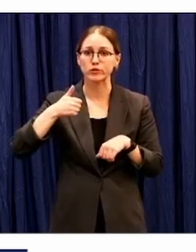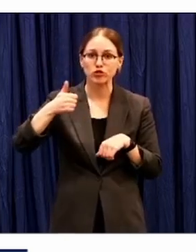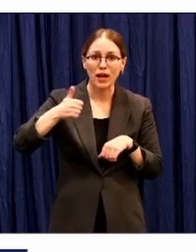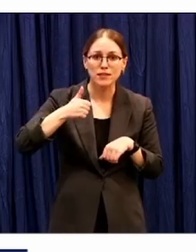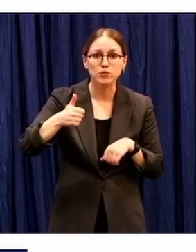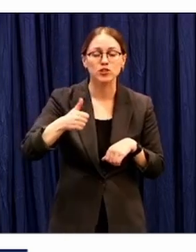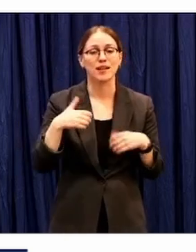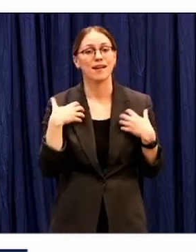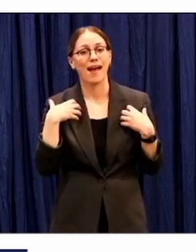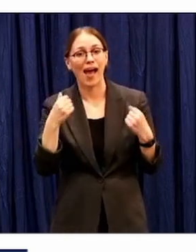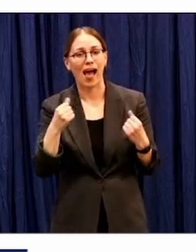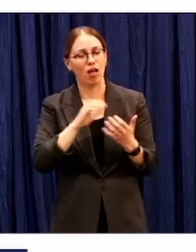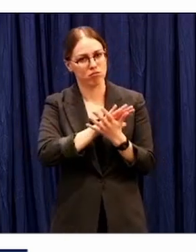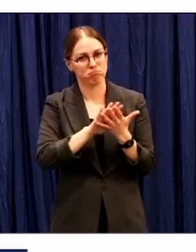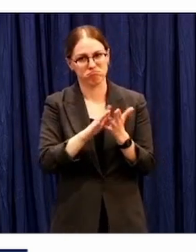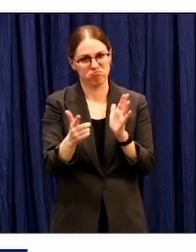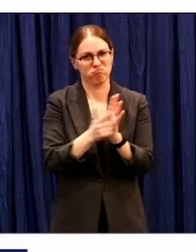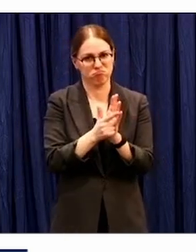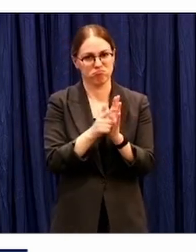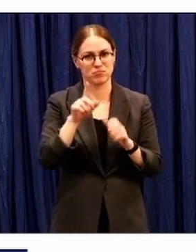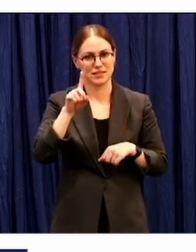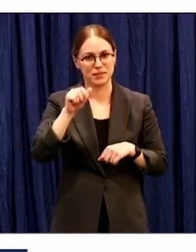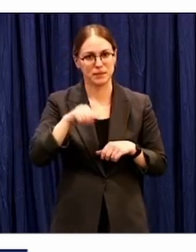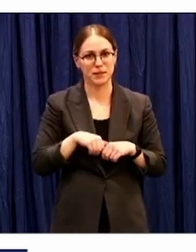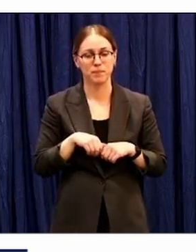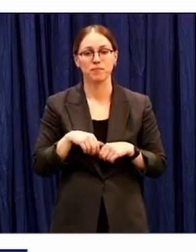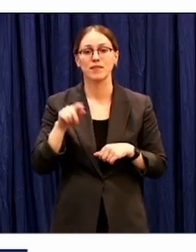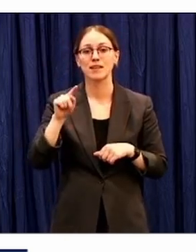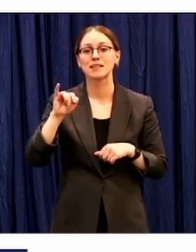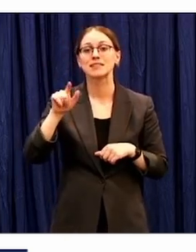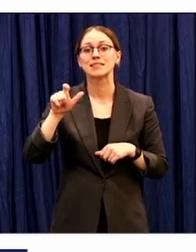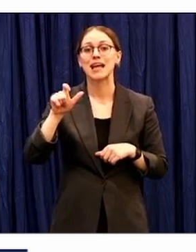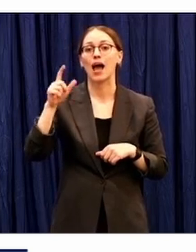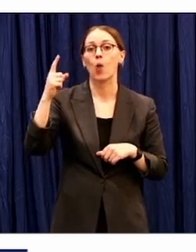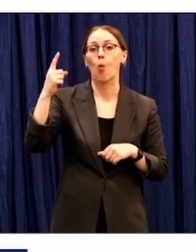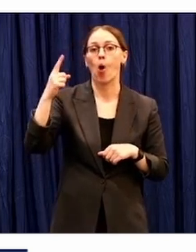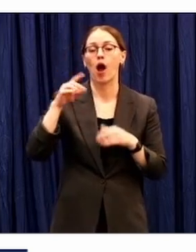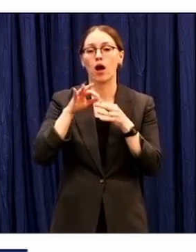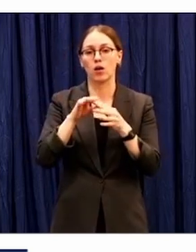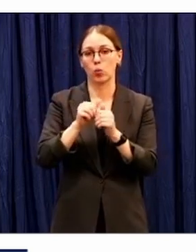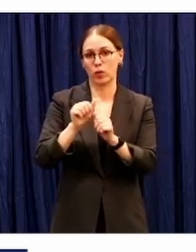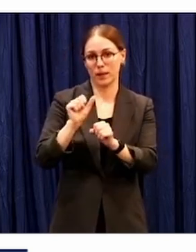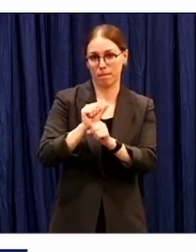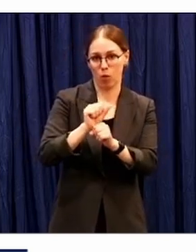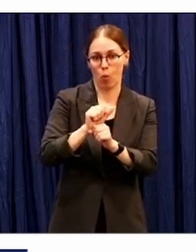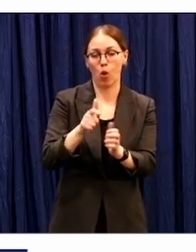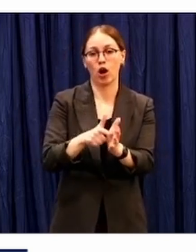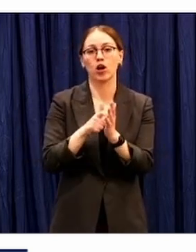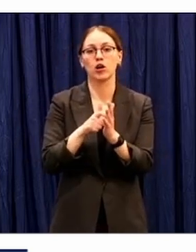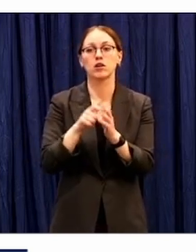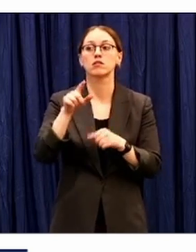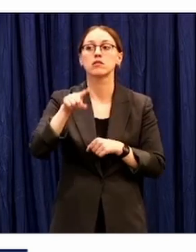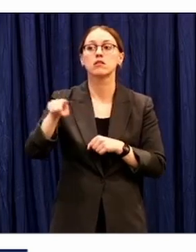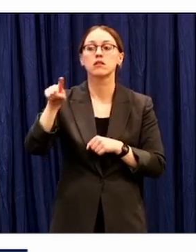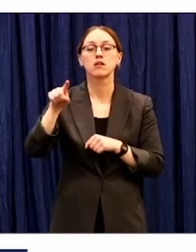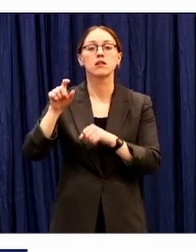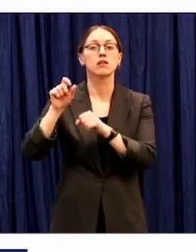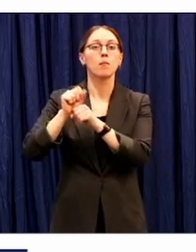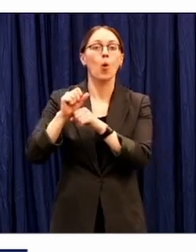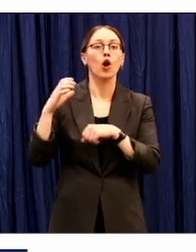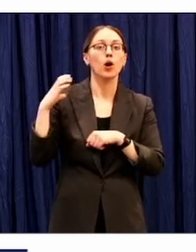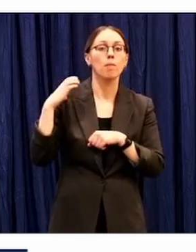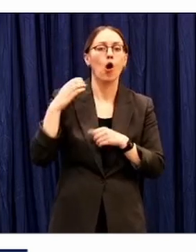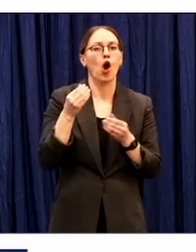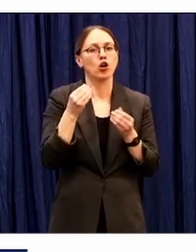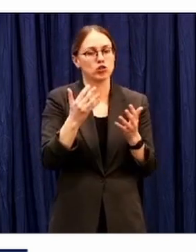and telecommunications. Title I relates to employment, which requires employers to provide individuals with disabilities equal